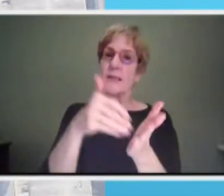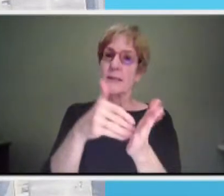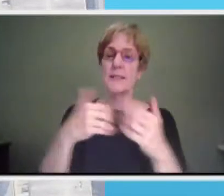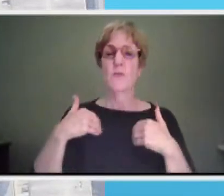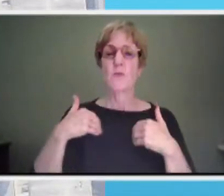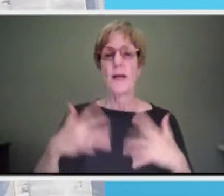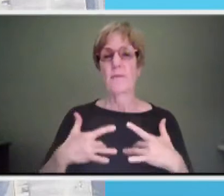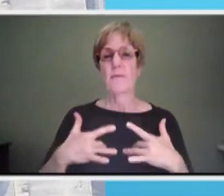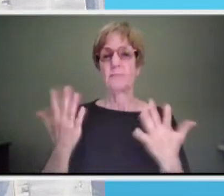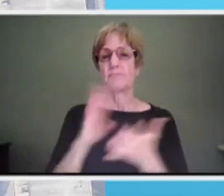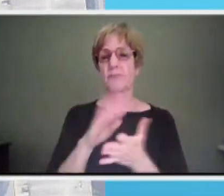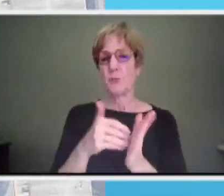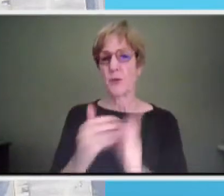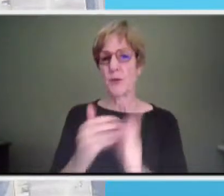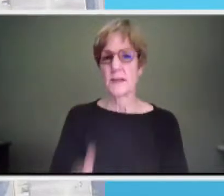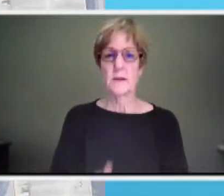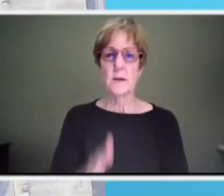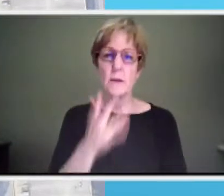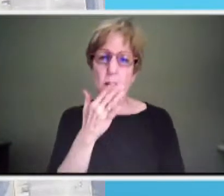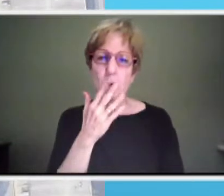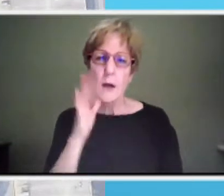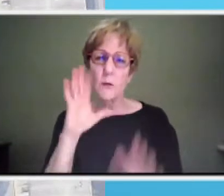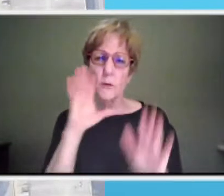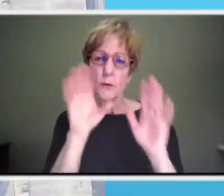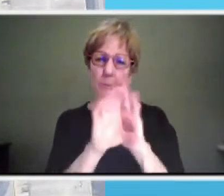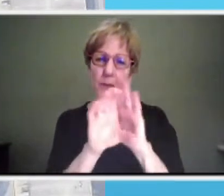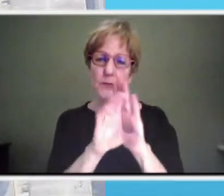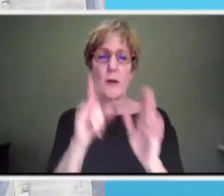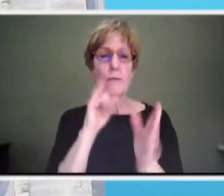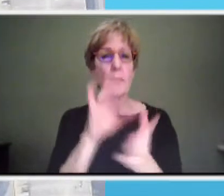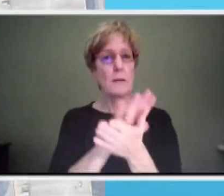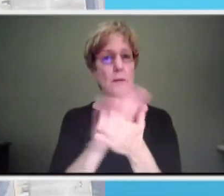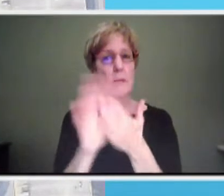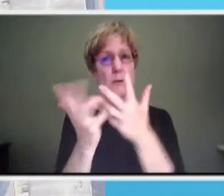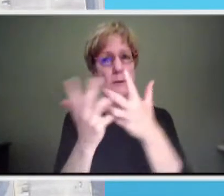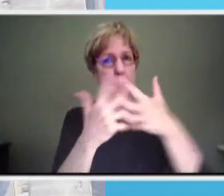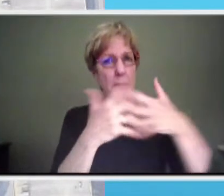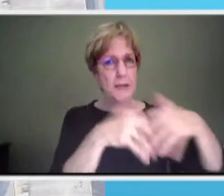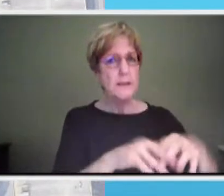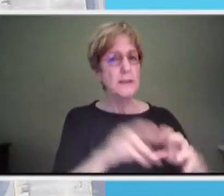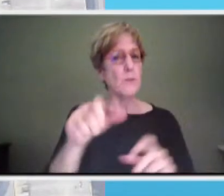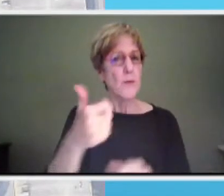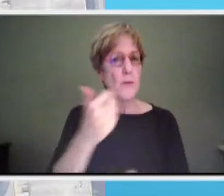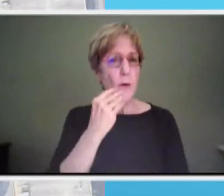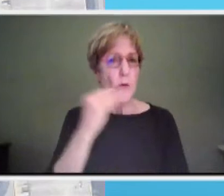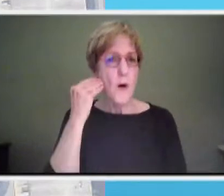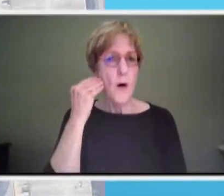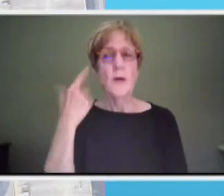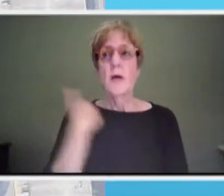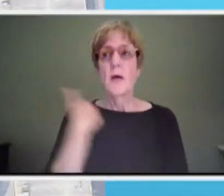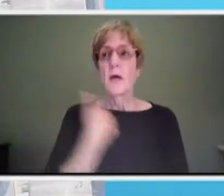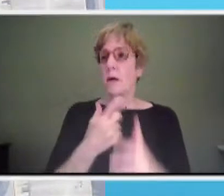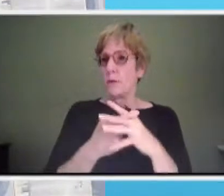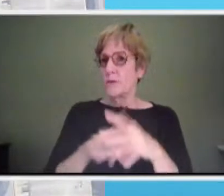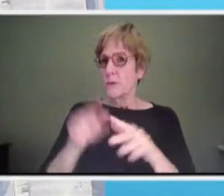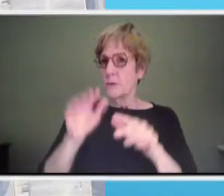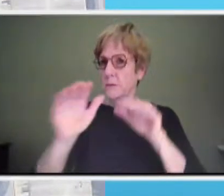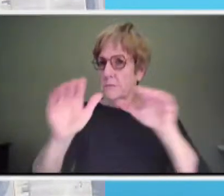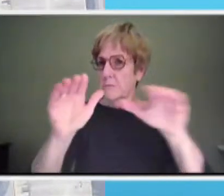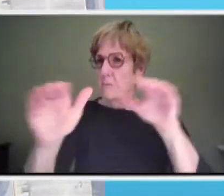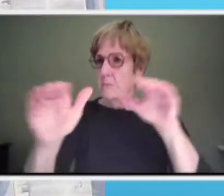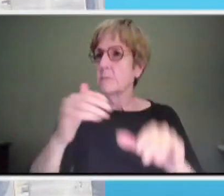of the plan. I think it blends nicely in the community. We've been doing early outreach, have had a good